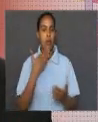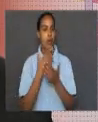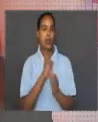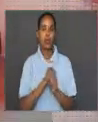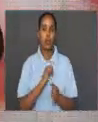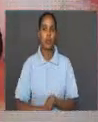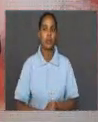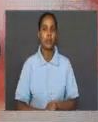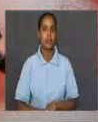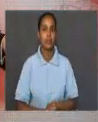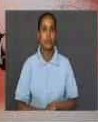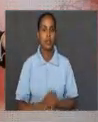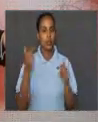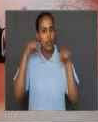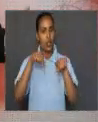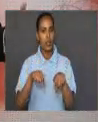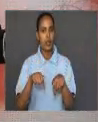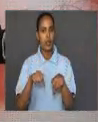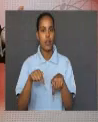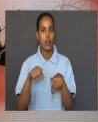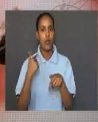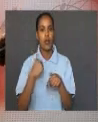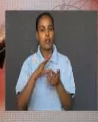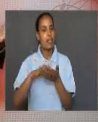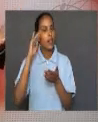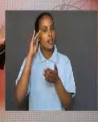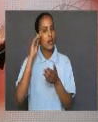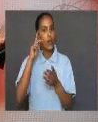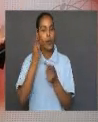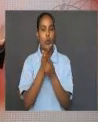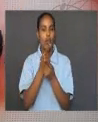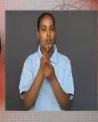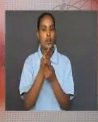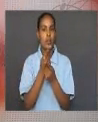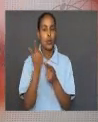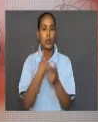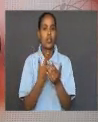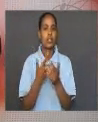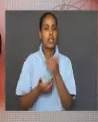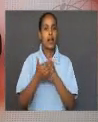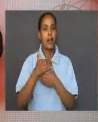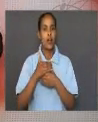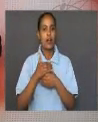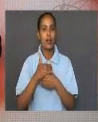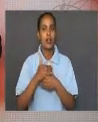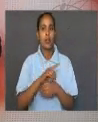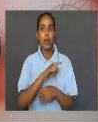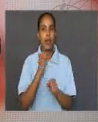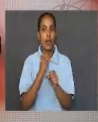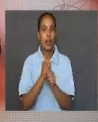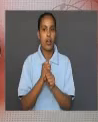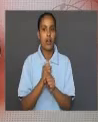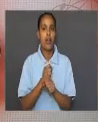job. Today, we have learned about proteins. We discovered that they are made